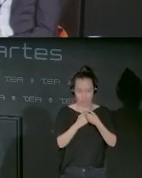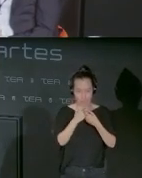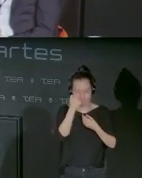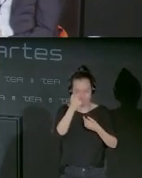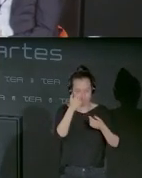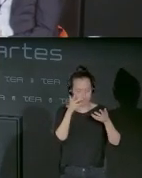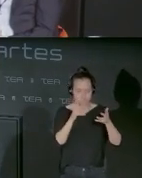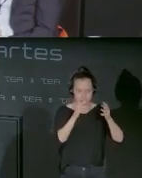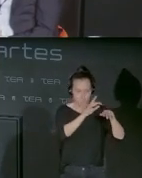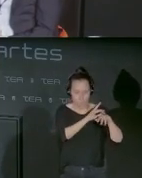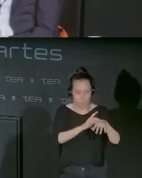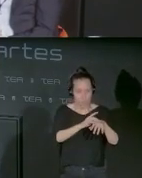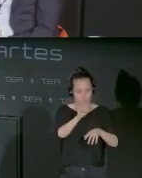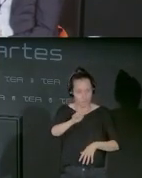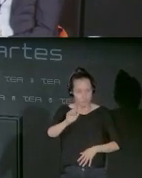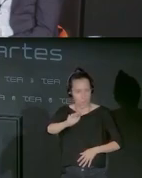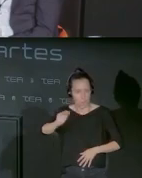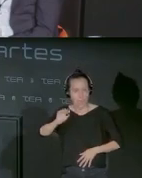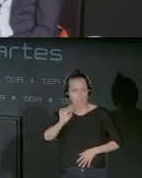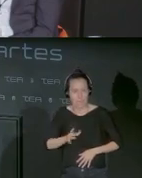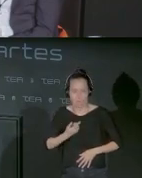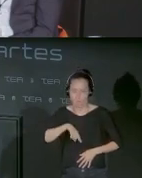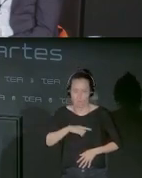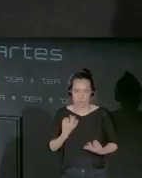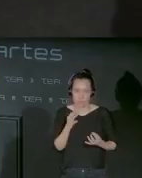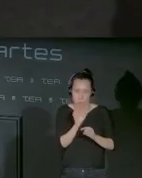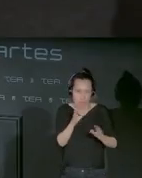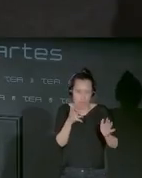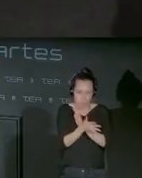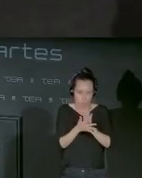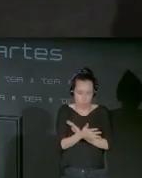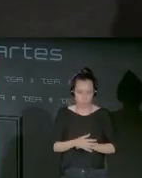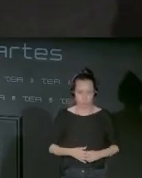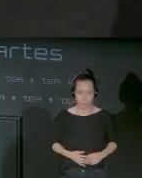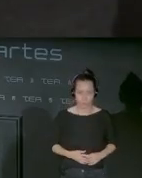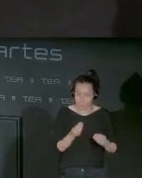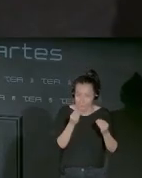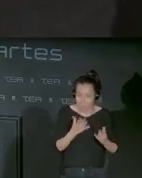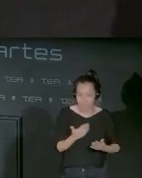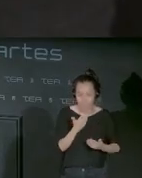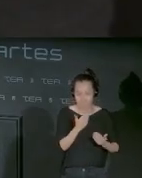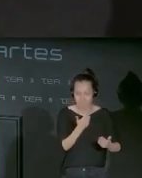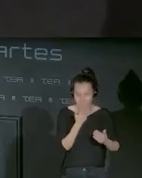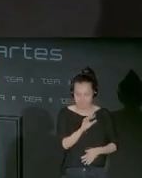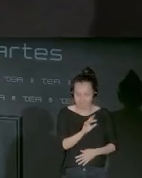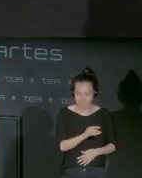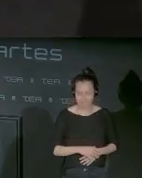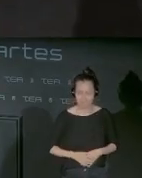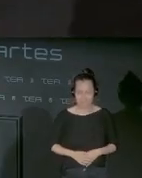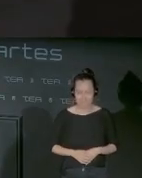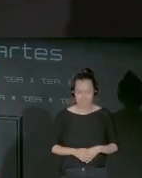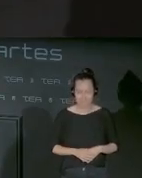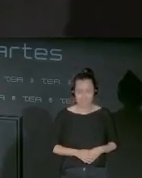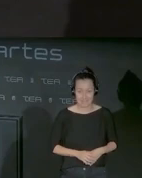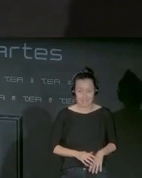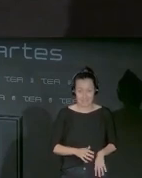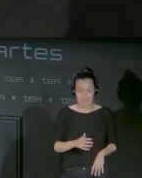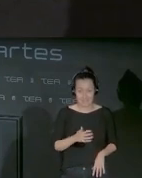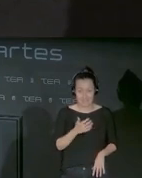that. I can also attest that from a country without an institutional support, I can also see that sometimes we